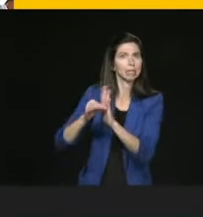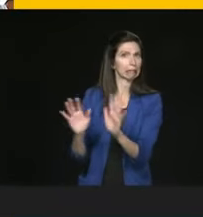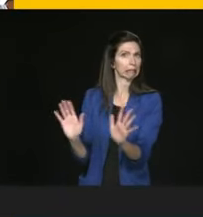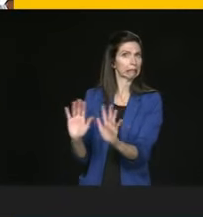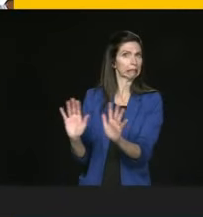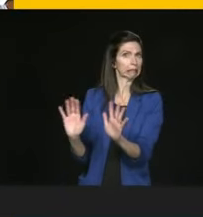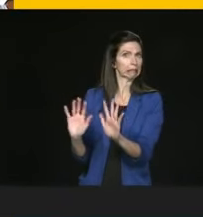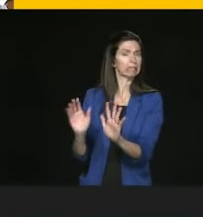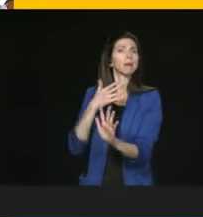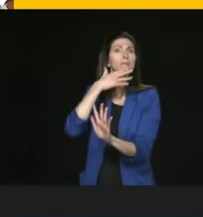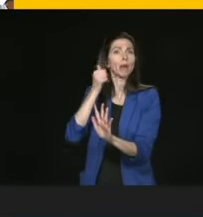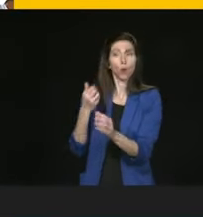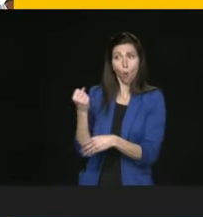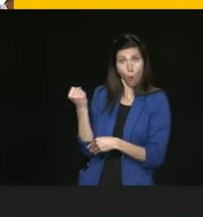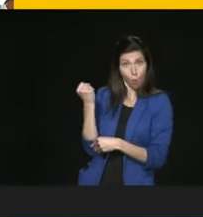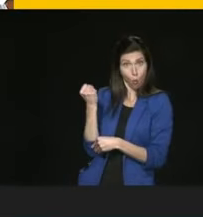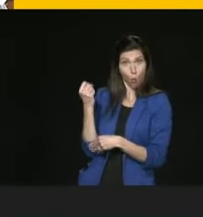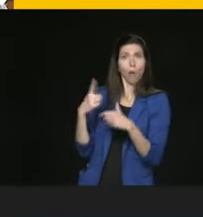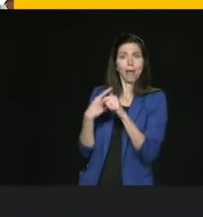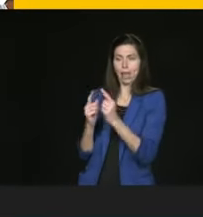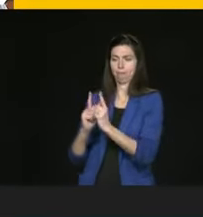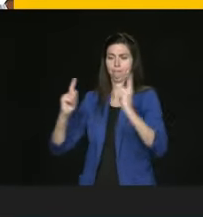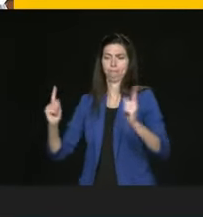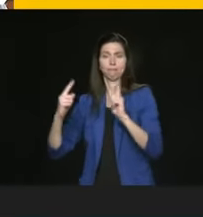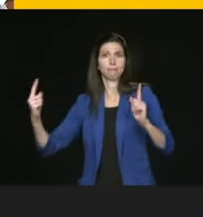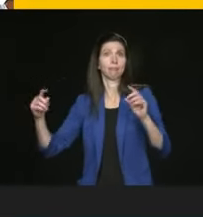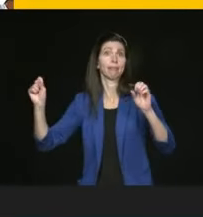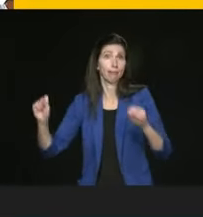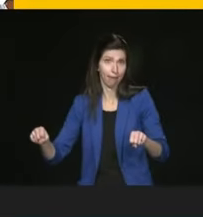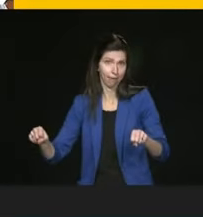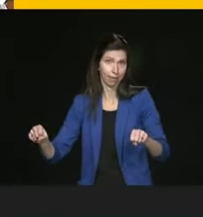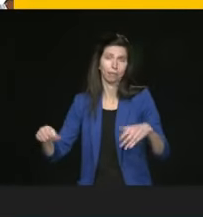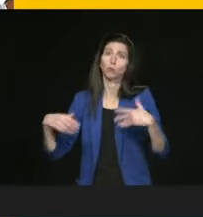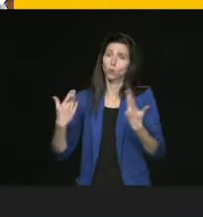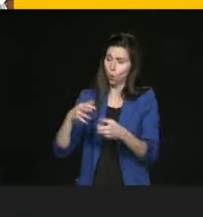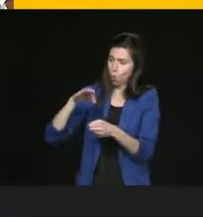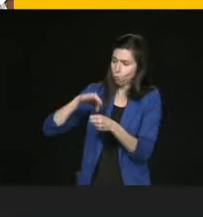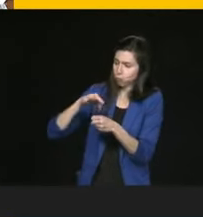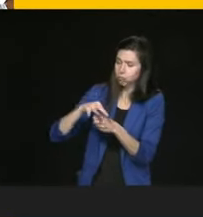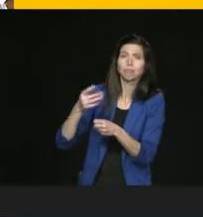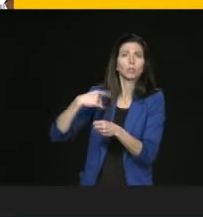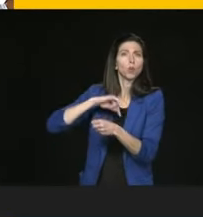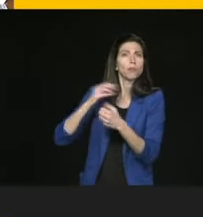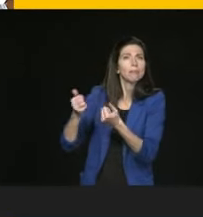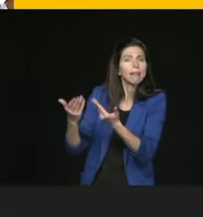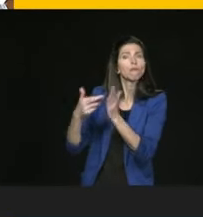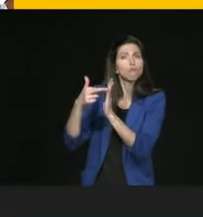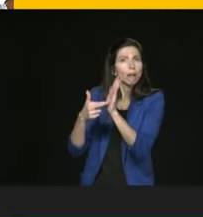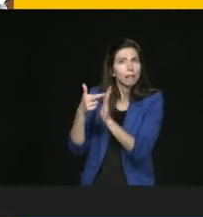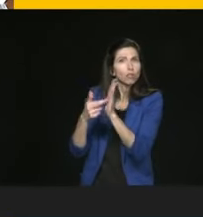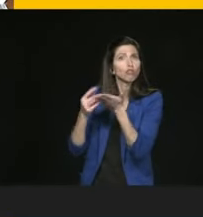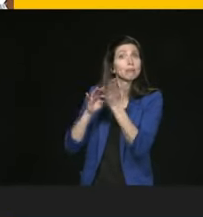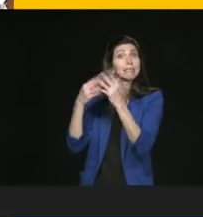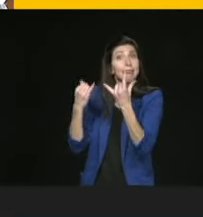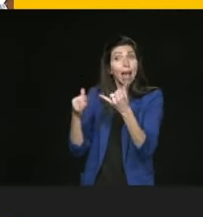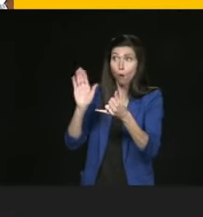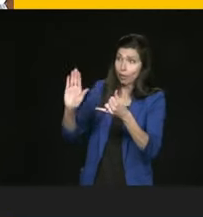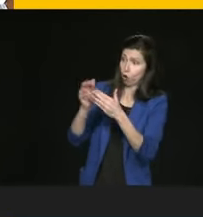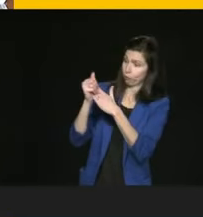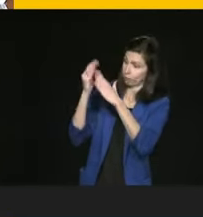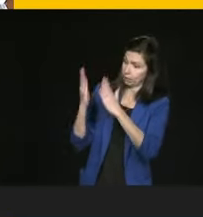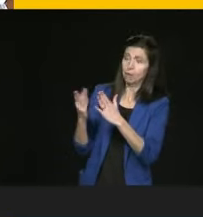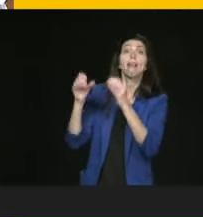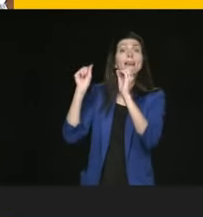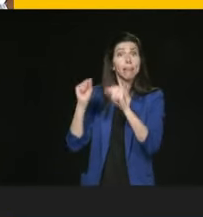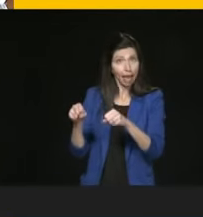First Nations Elections Cancellation and Postponement Regulations, that enable First Nations leaders to continue in their positions for up to